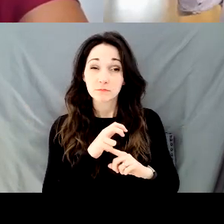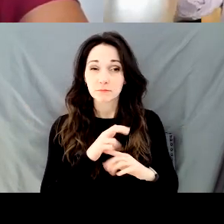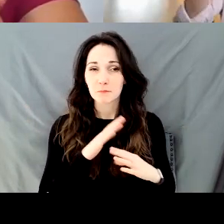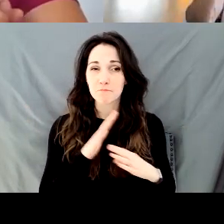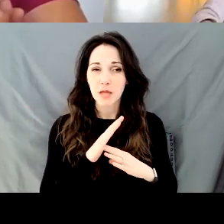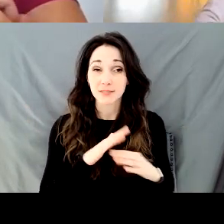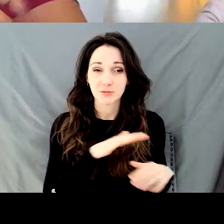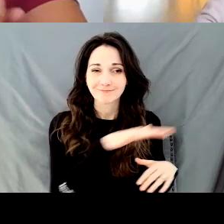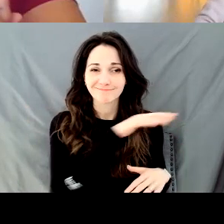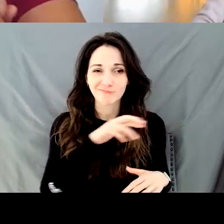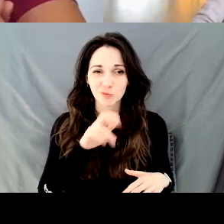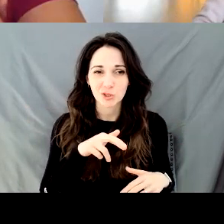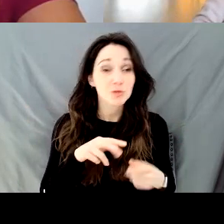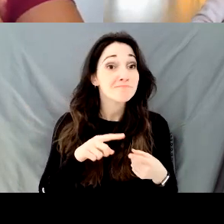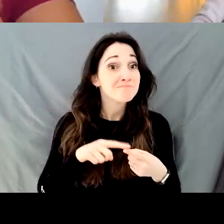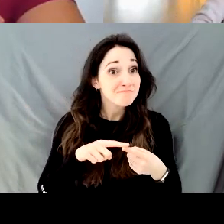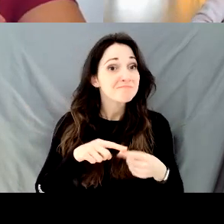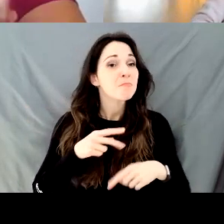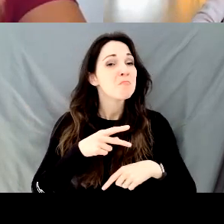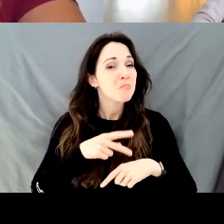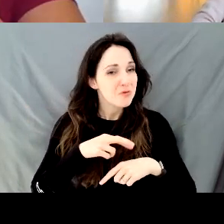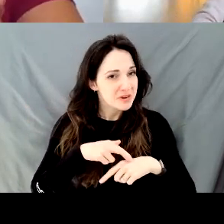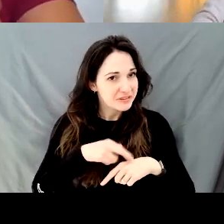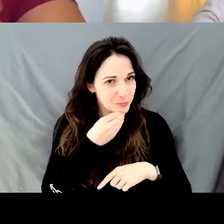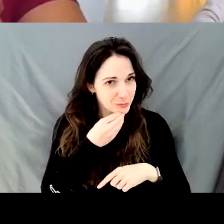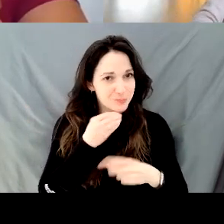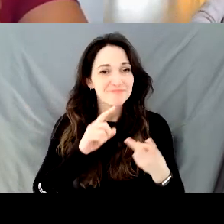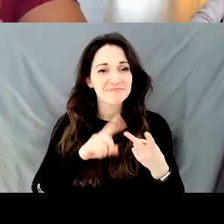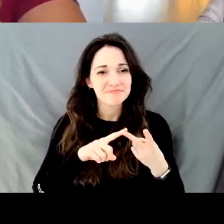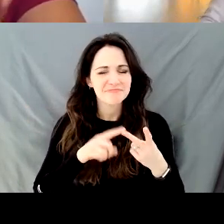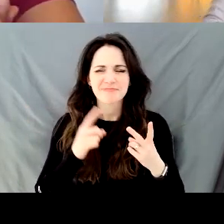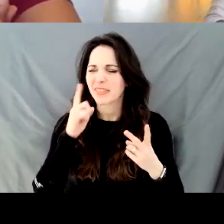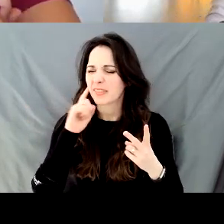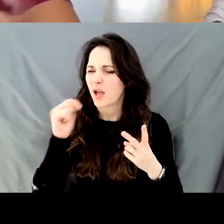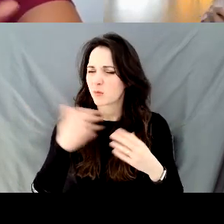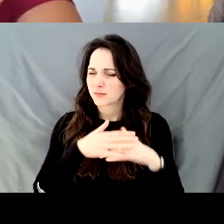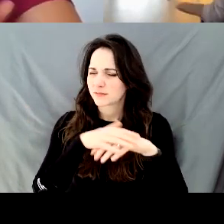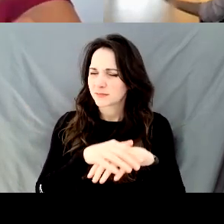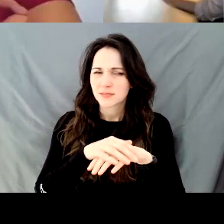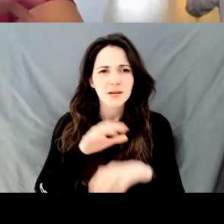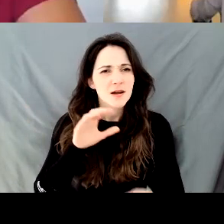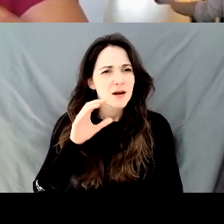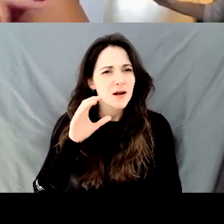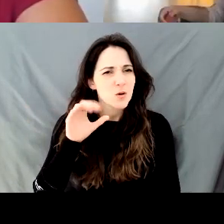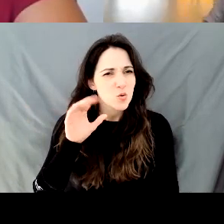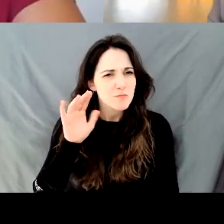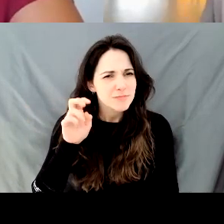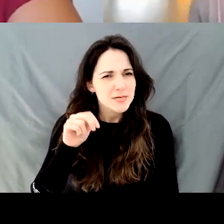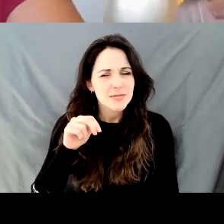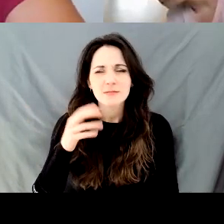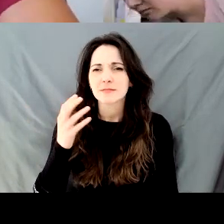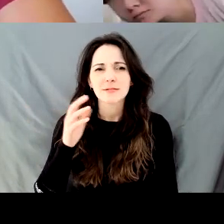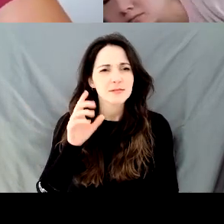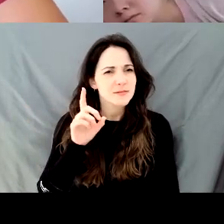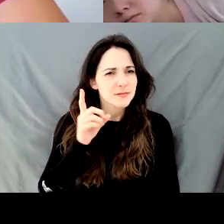One is Puerto Rican food, and one I believe is like a fusion of like Cuban and Dominican food. Amazing. So the first one